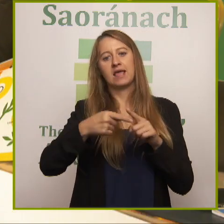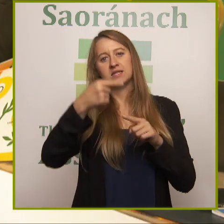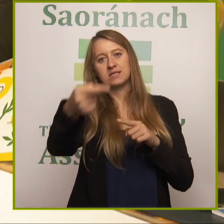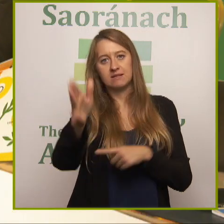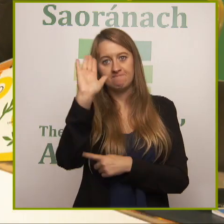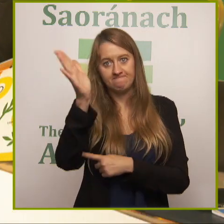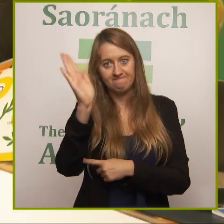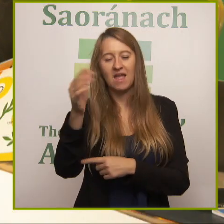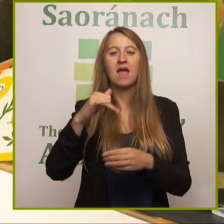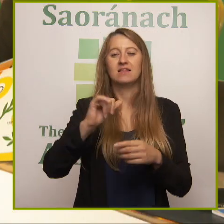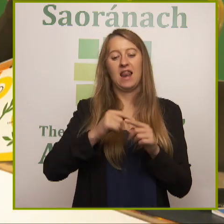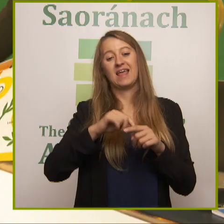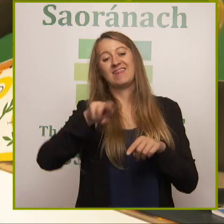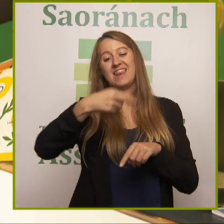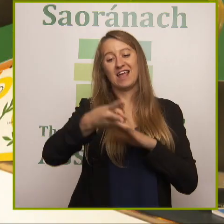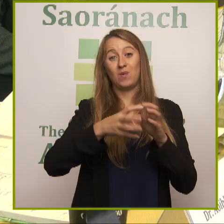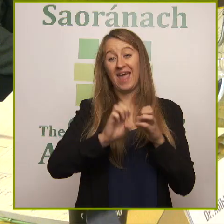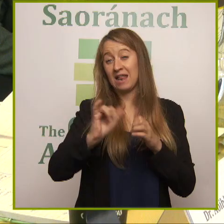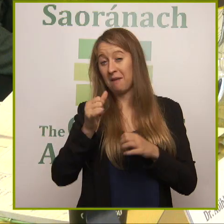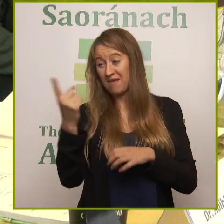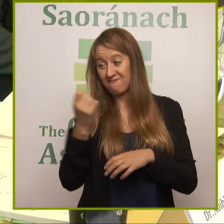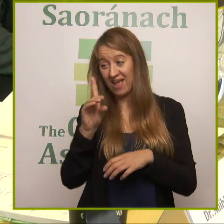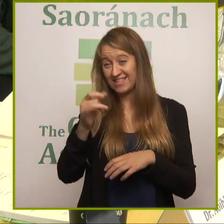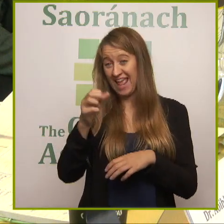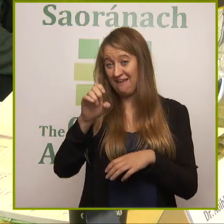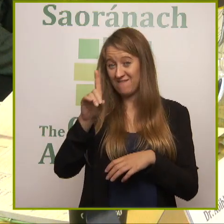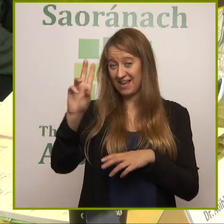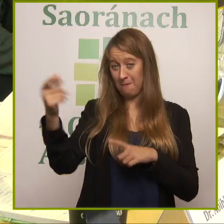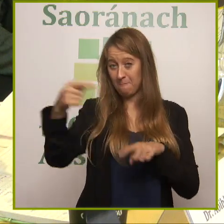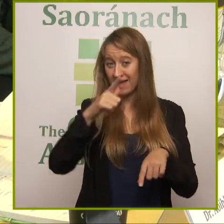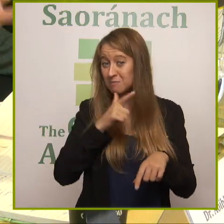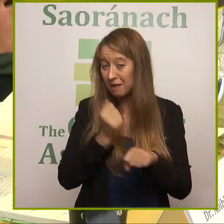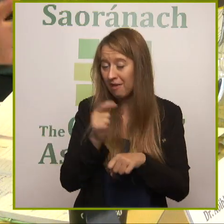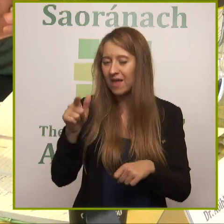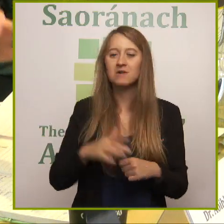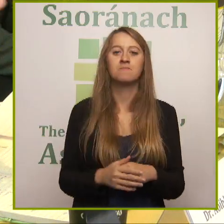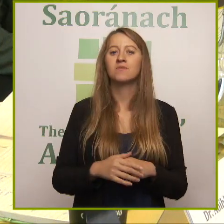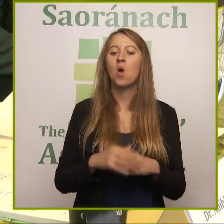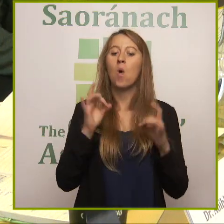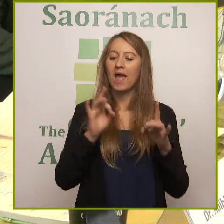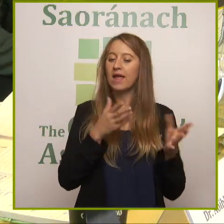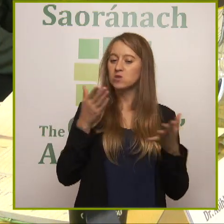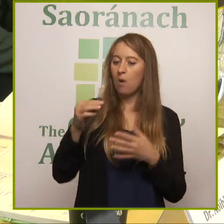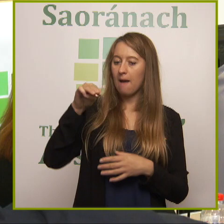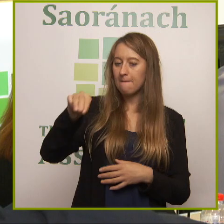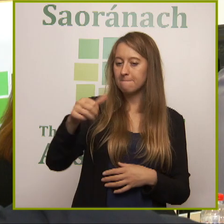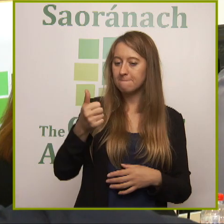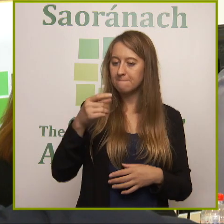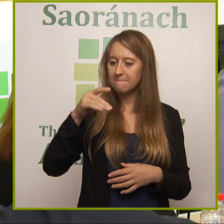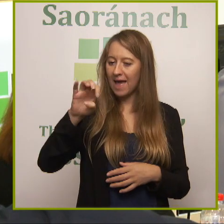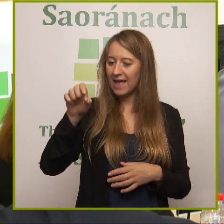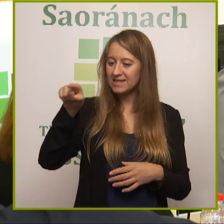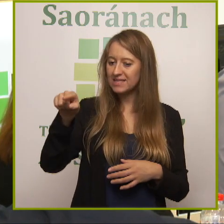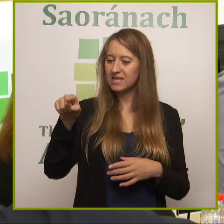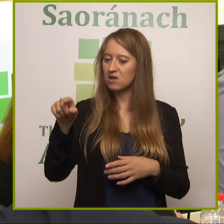we'll need you back for that. Maddie, what about you? What's the call to action that you'd like to direct our members' attention to?